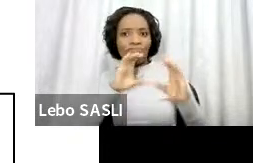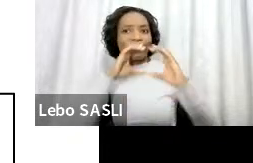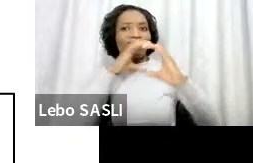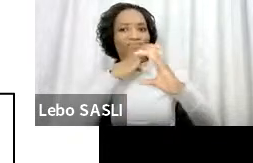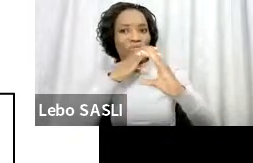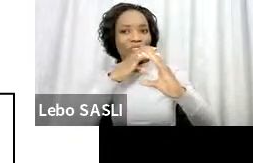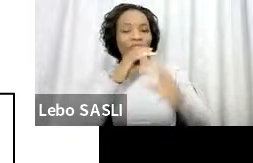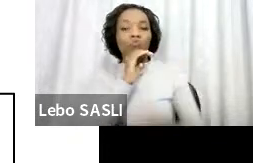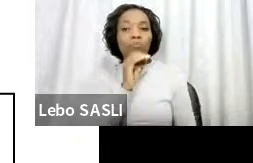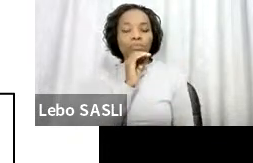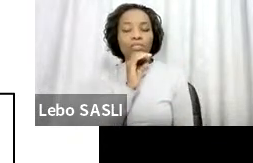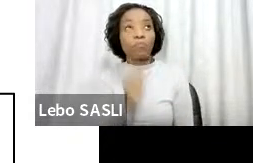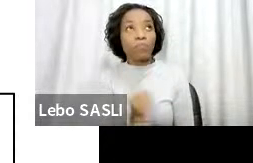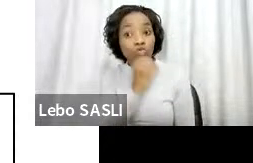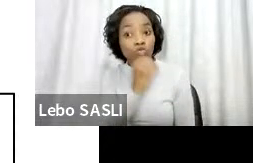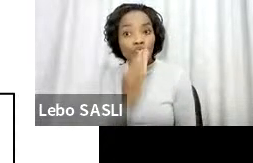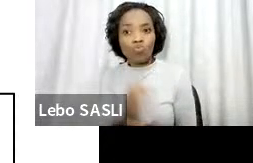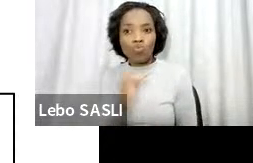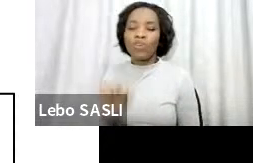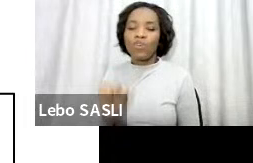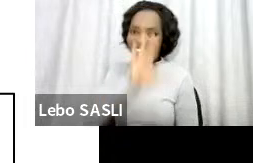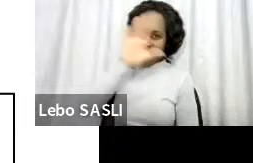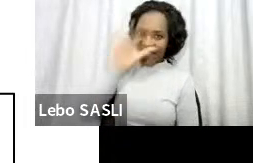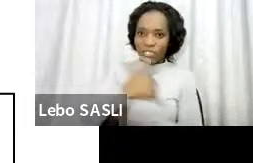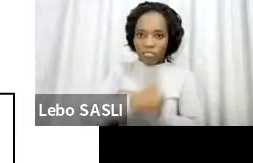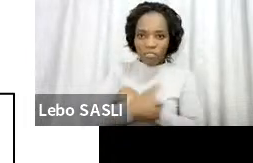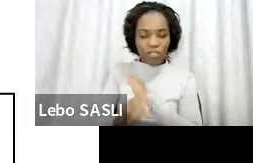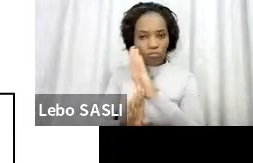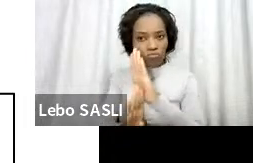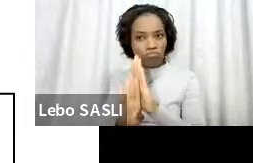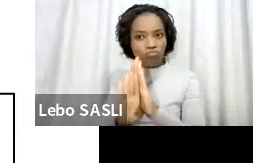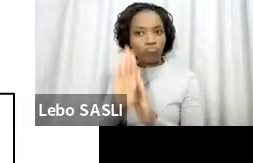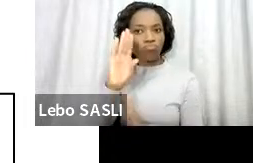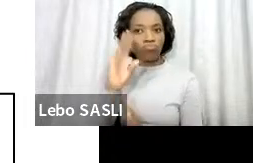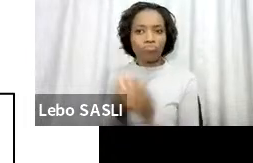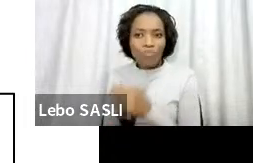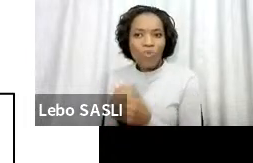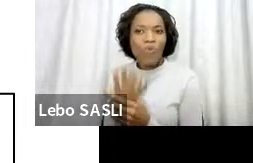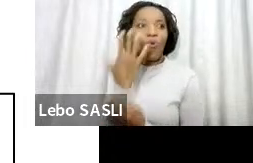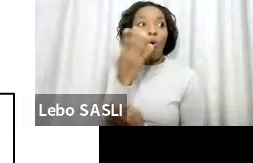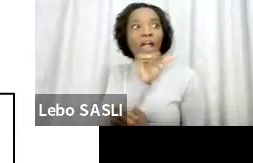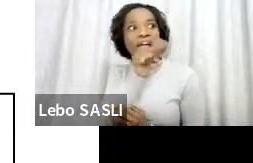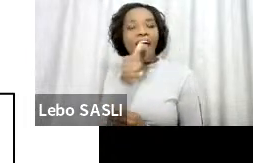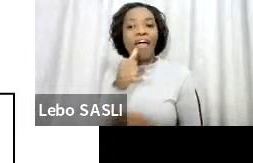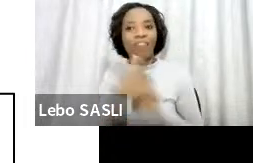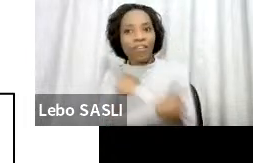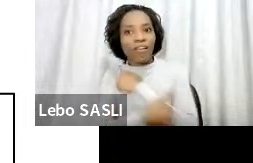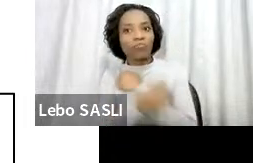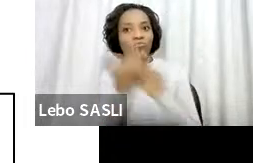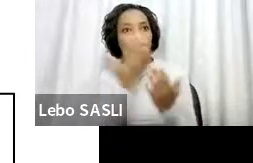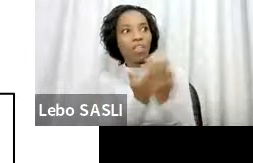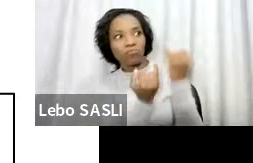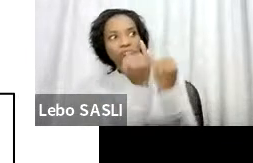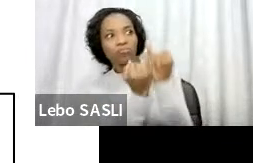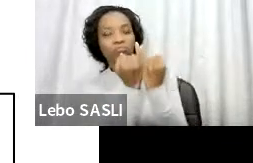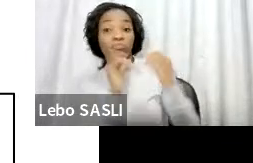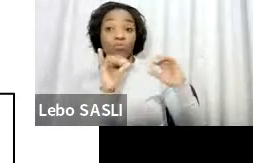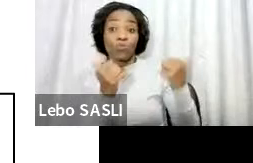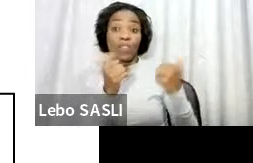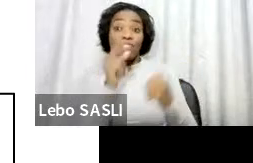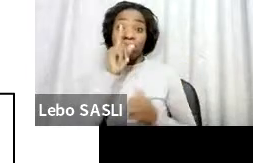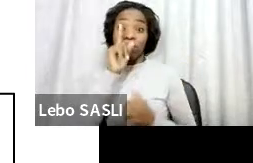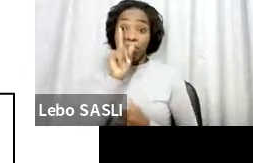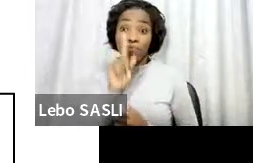to ensure that our country grows and our country competes well with others. But we are saying our services must be provided